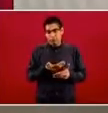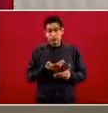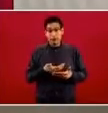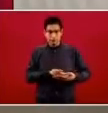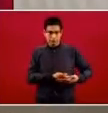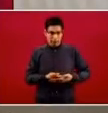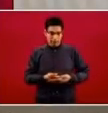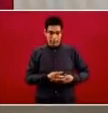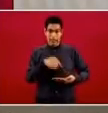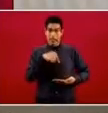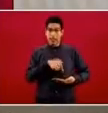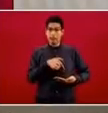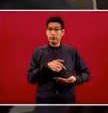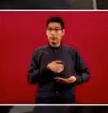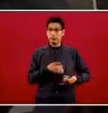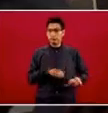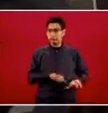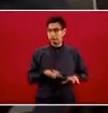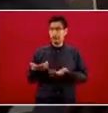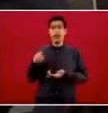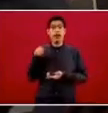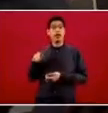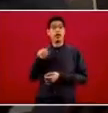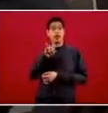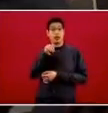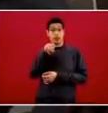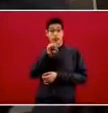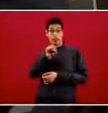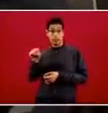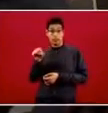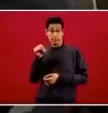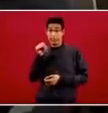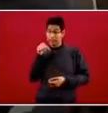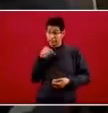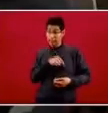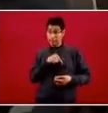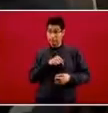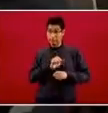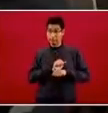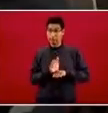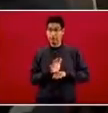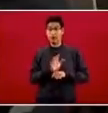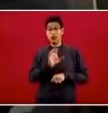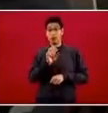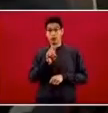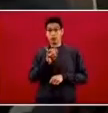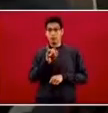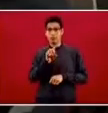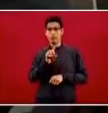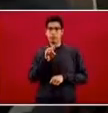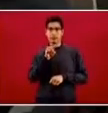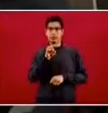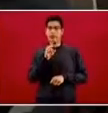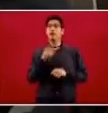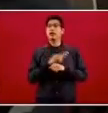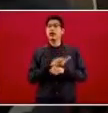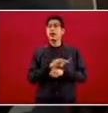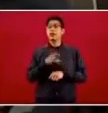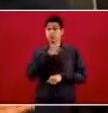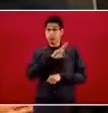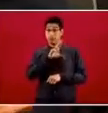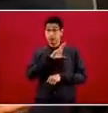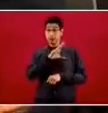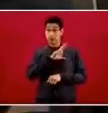transferred from a private hospital into a this baby tested positive for COVID,